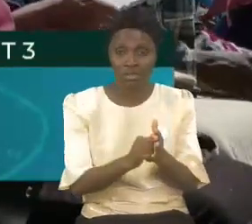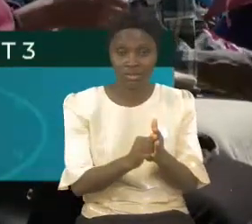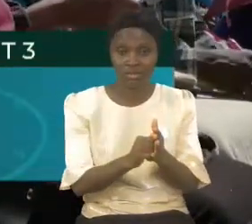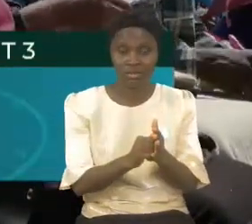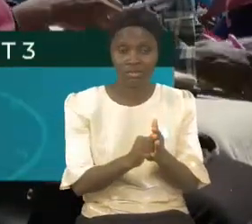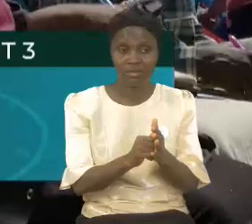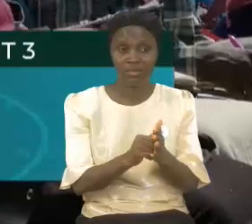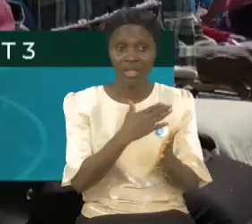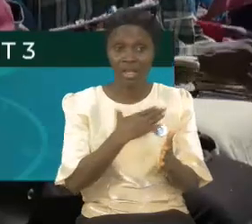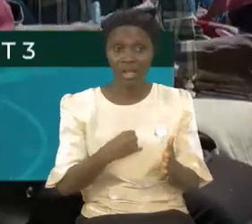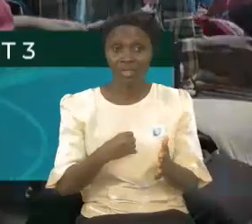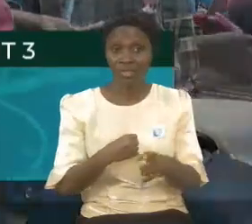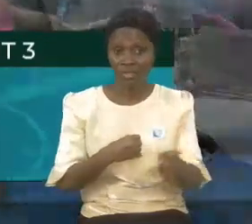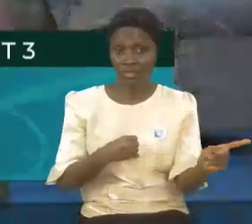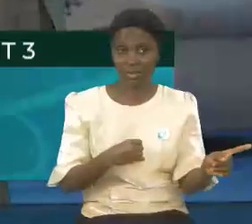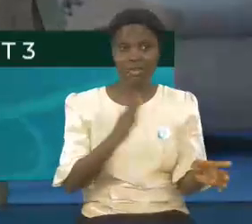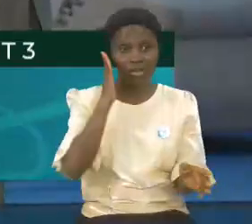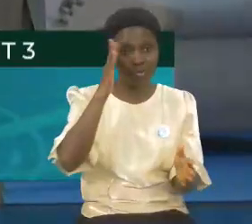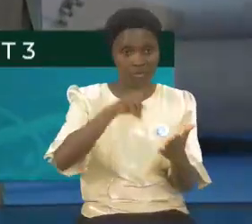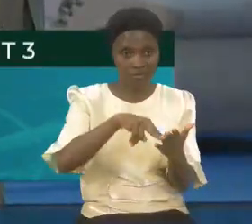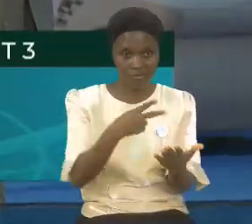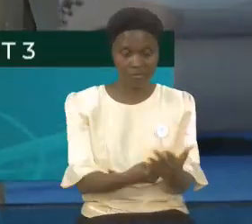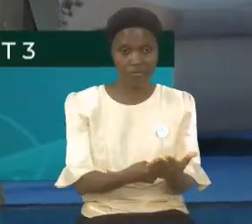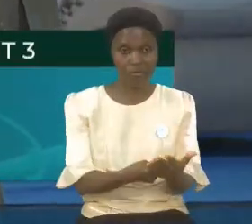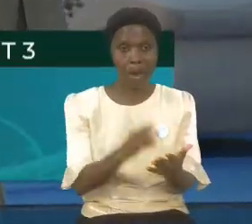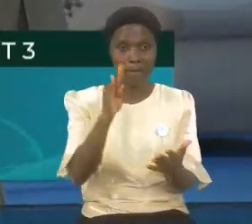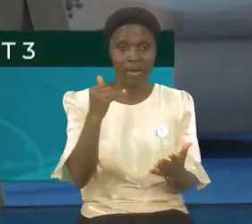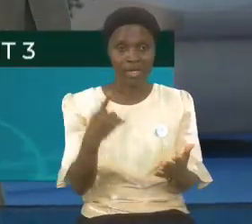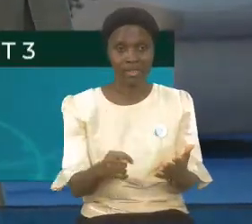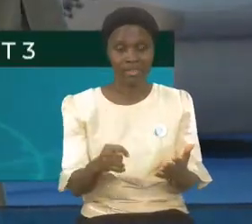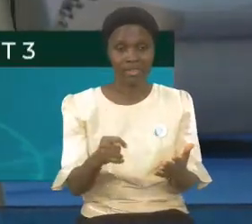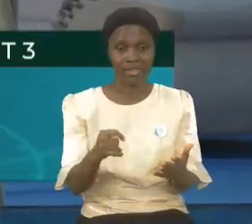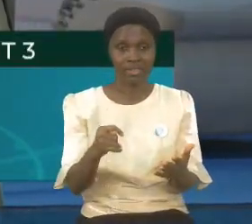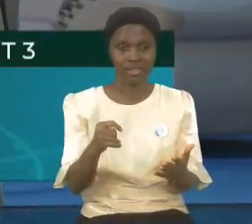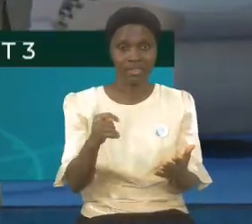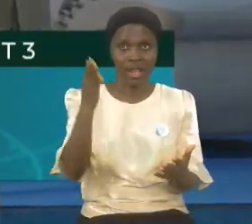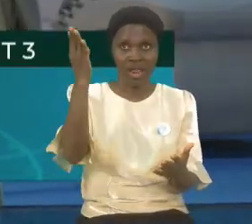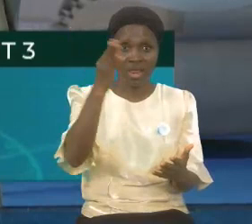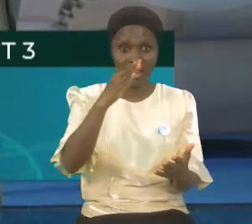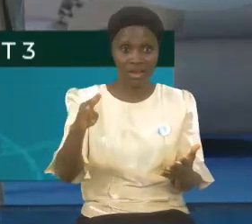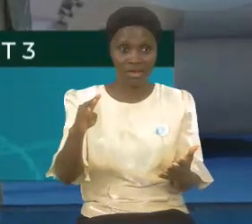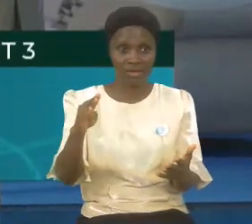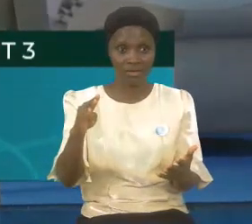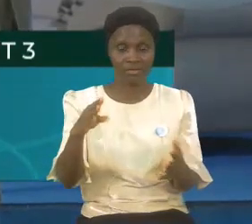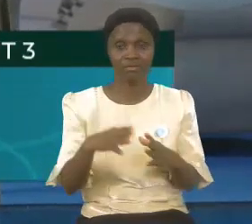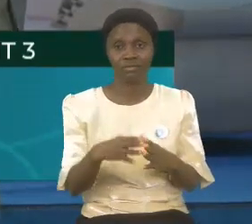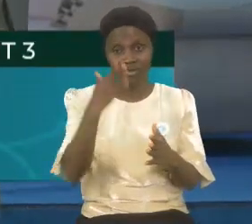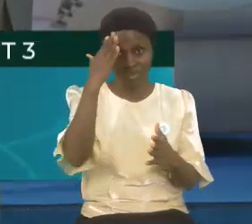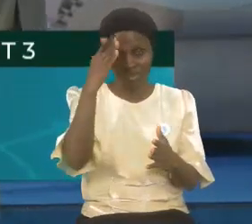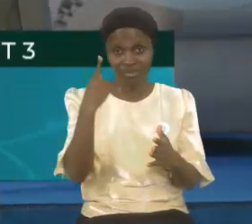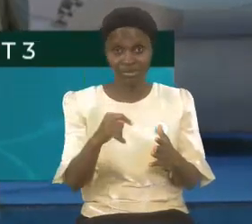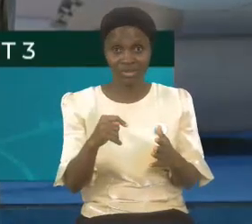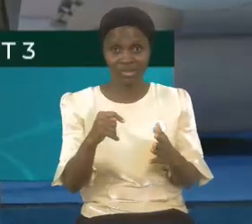they shall fall by the edge of the sword. You know, the cruelty and the